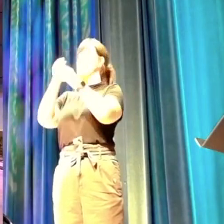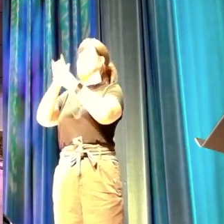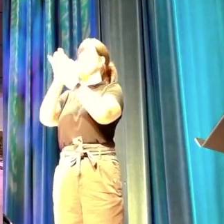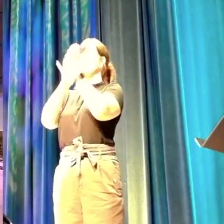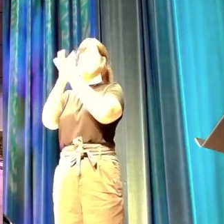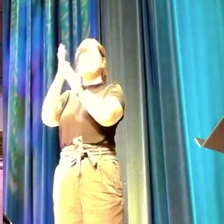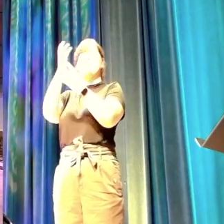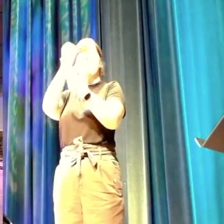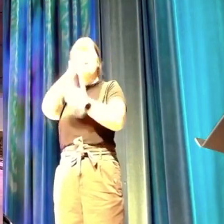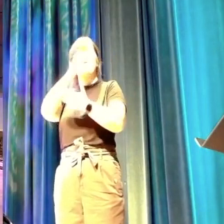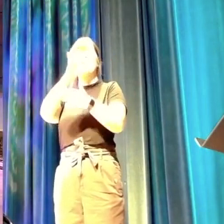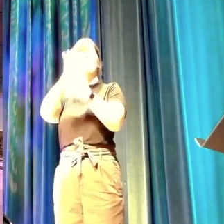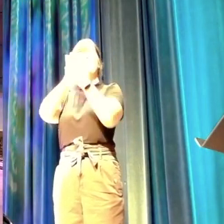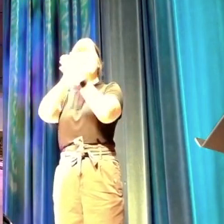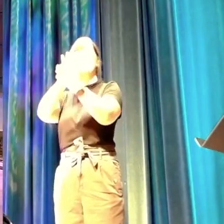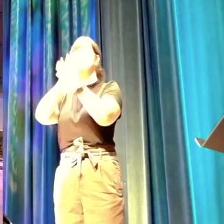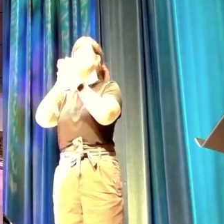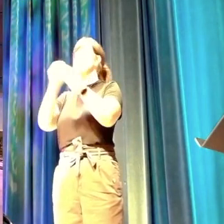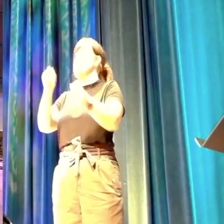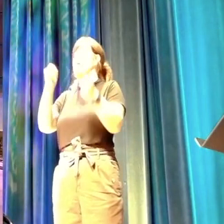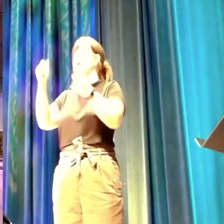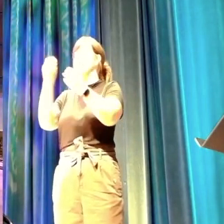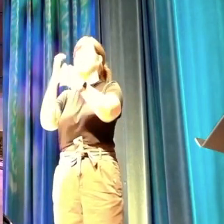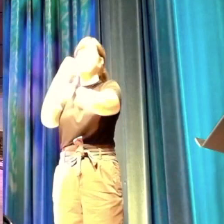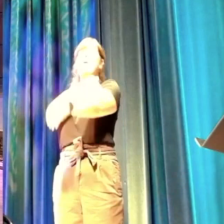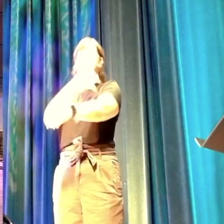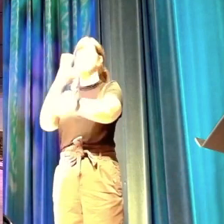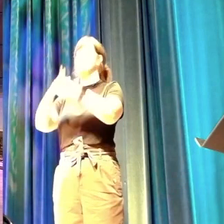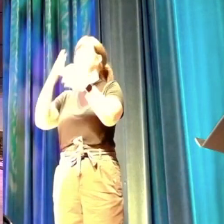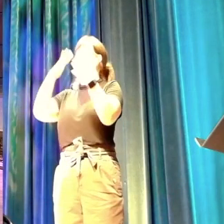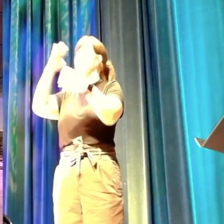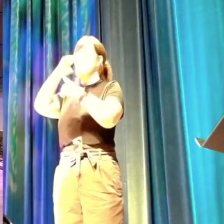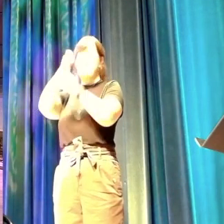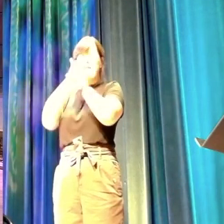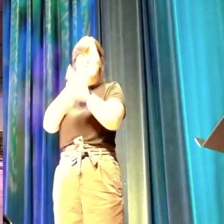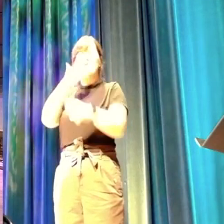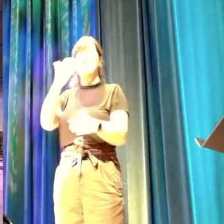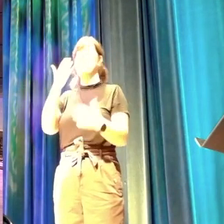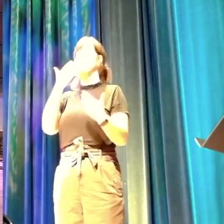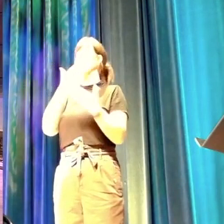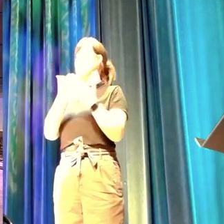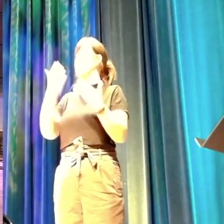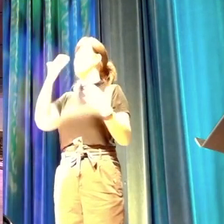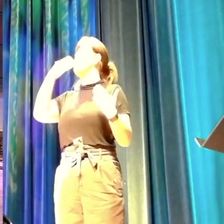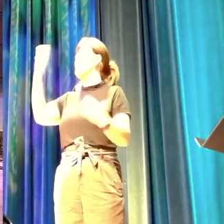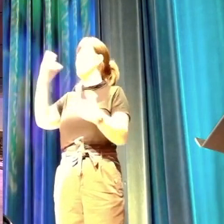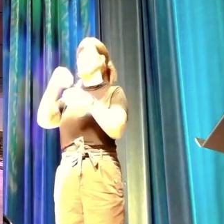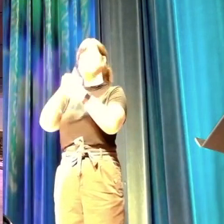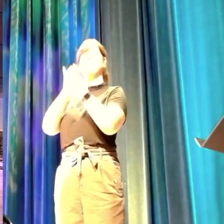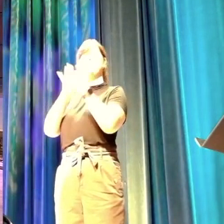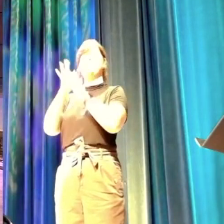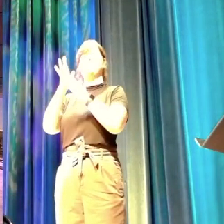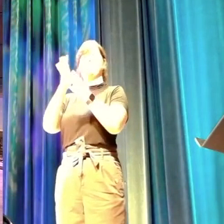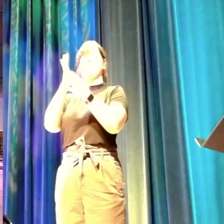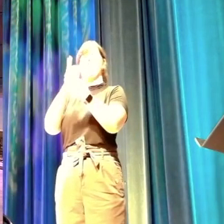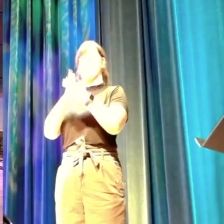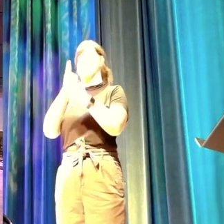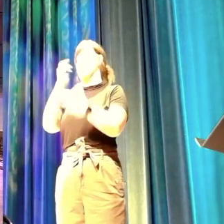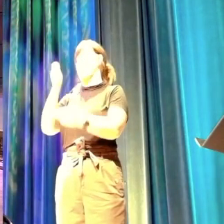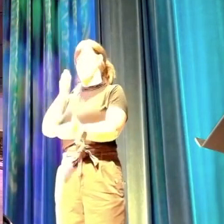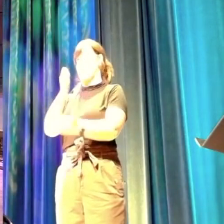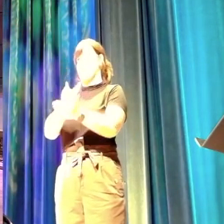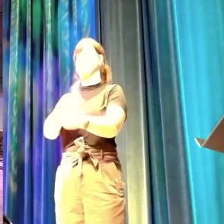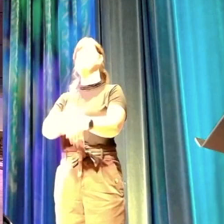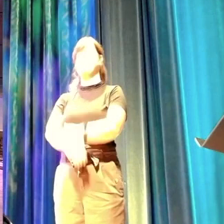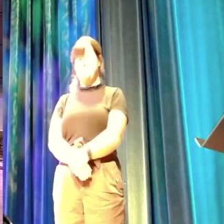and glorious and mighty and powerful name, thank you for every good thing. Thank you for it in Jesus' name. Amen. Amen. Amen.